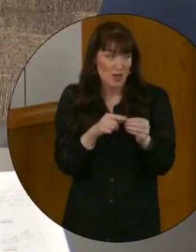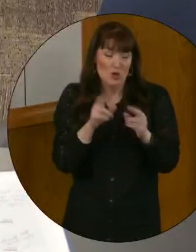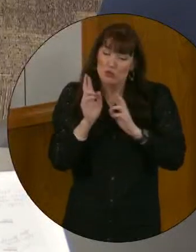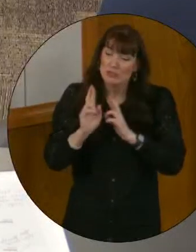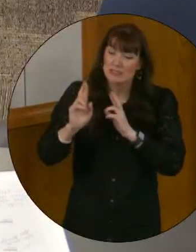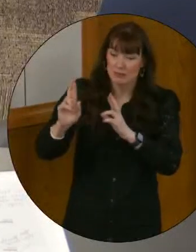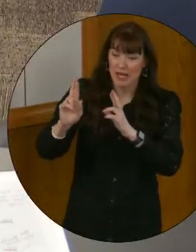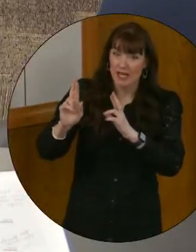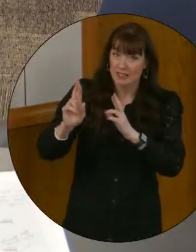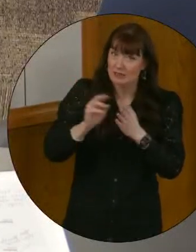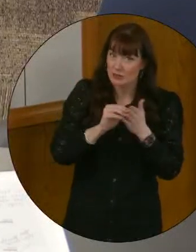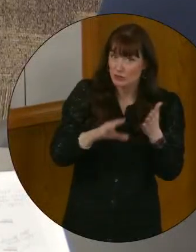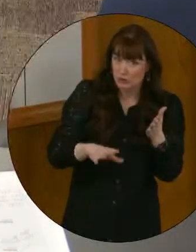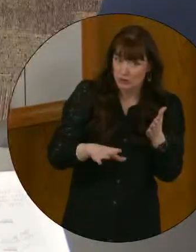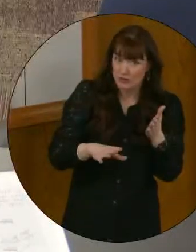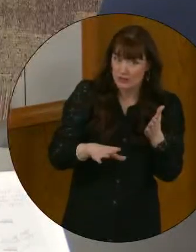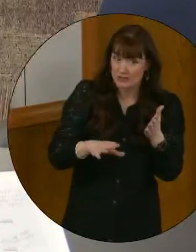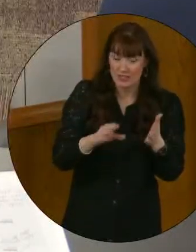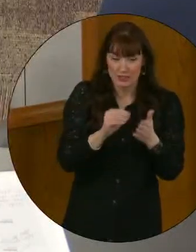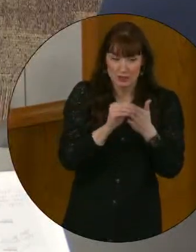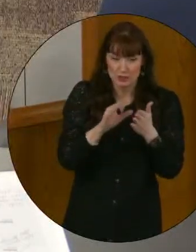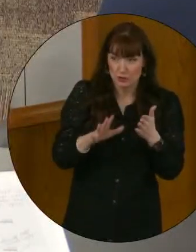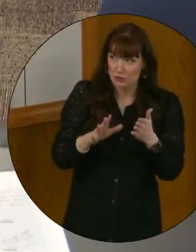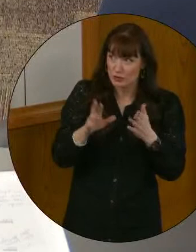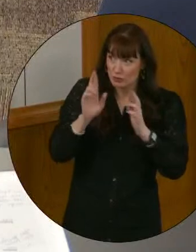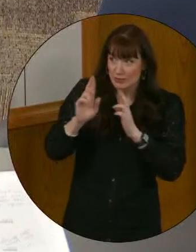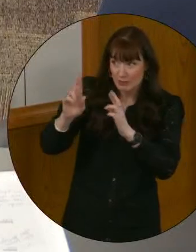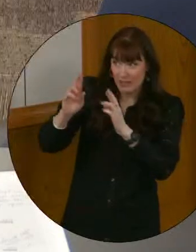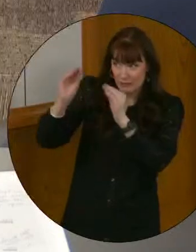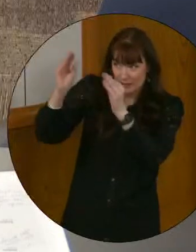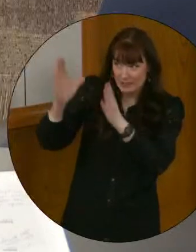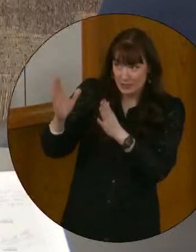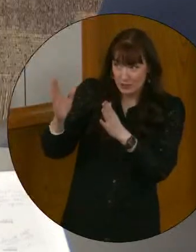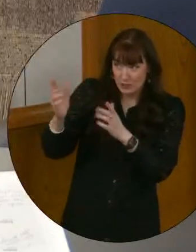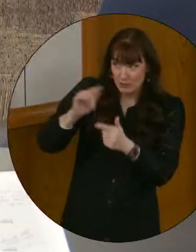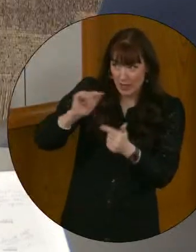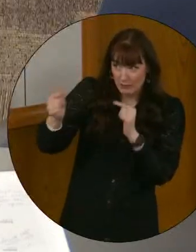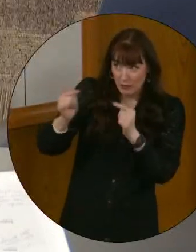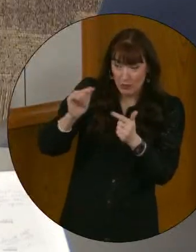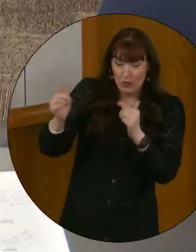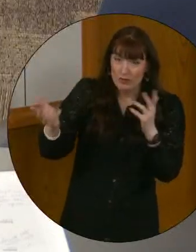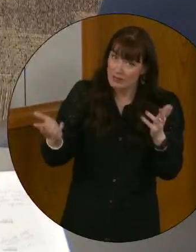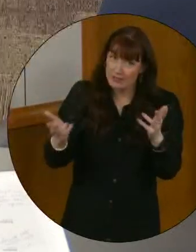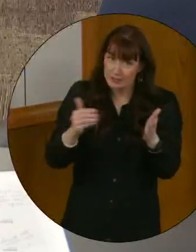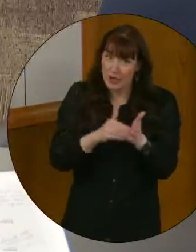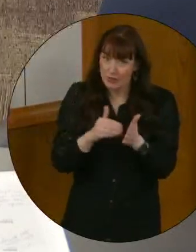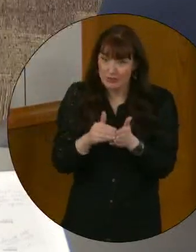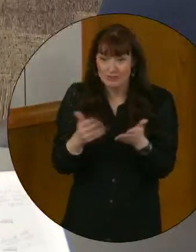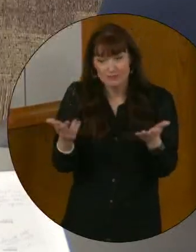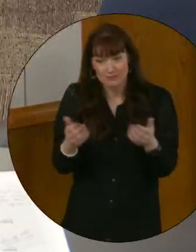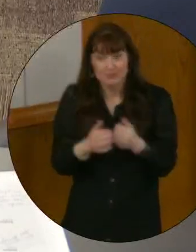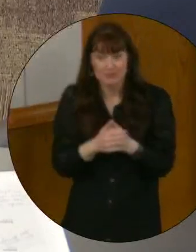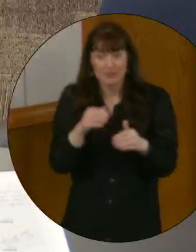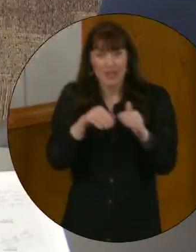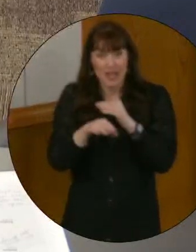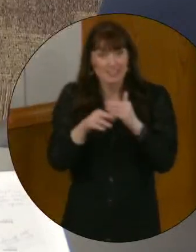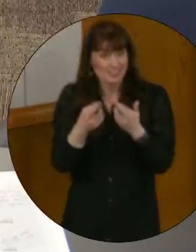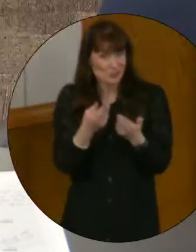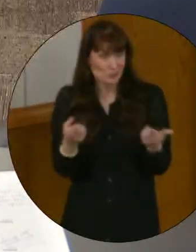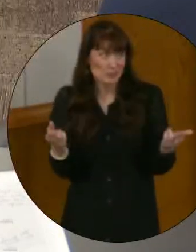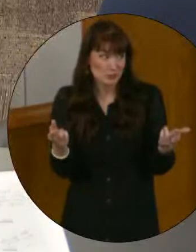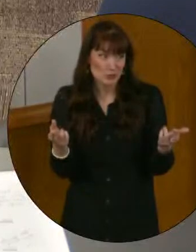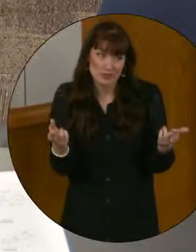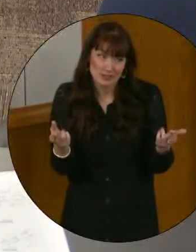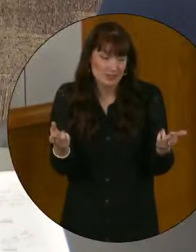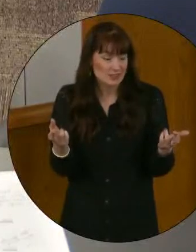respect for students and students' respect for their teachers. That came up a lot. Access to resources. I